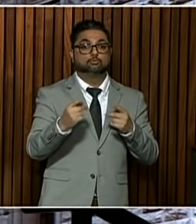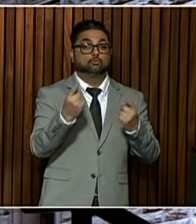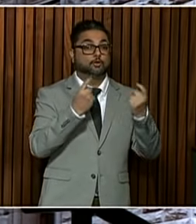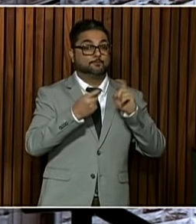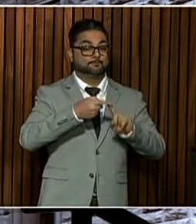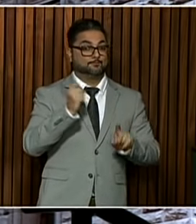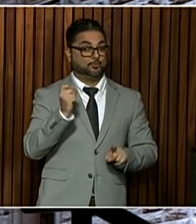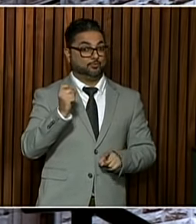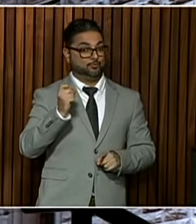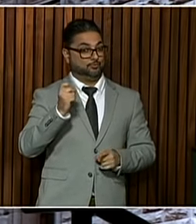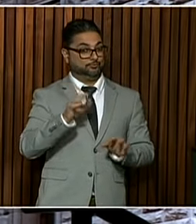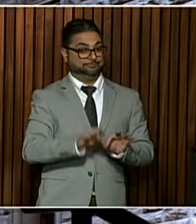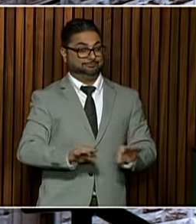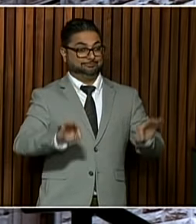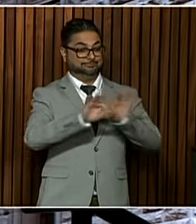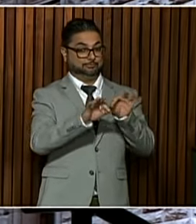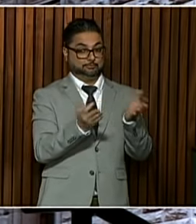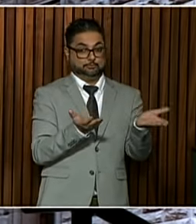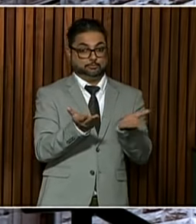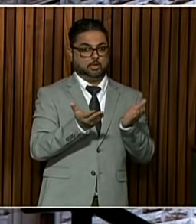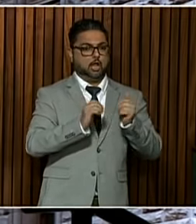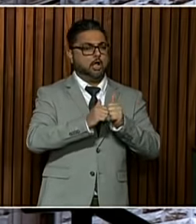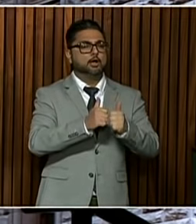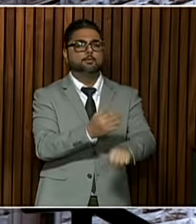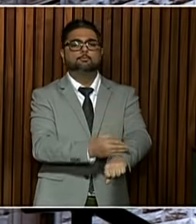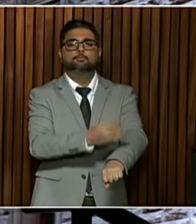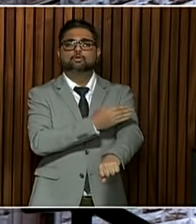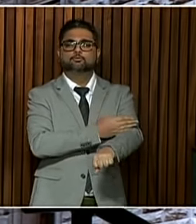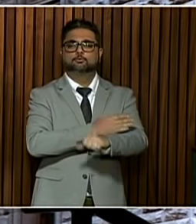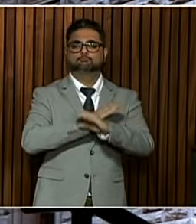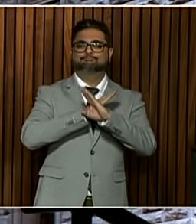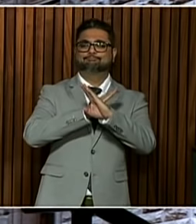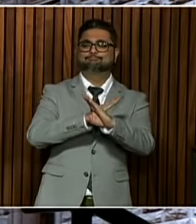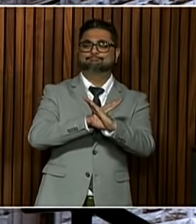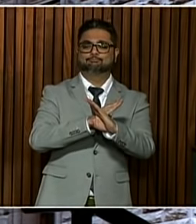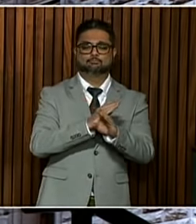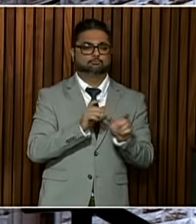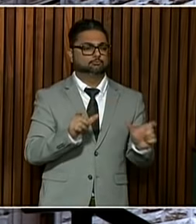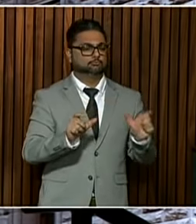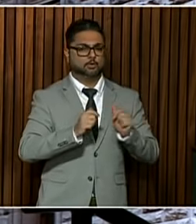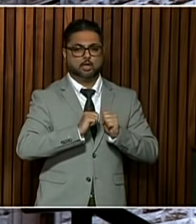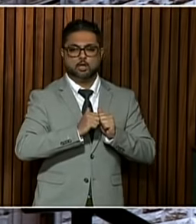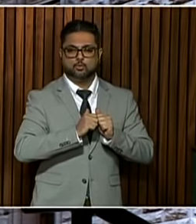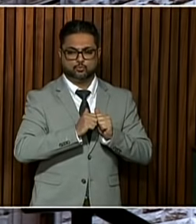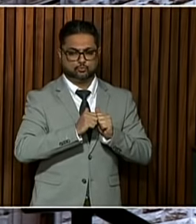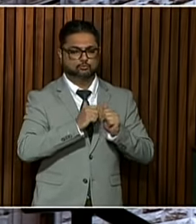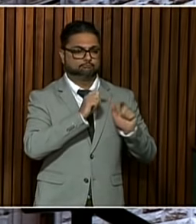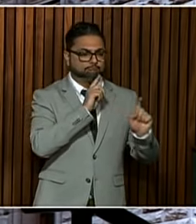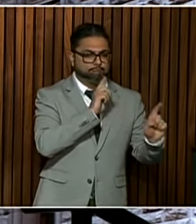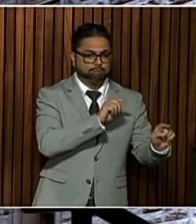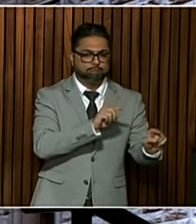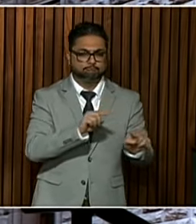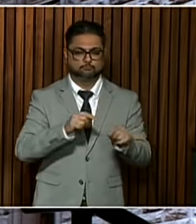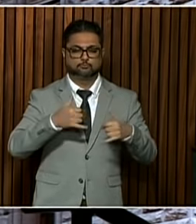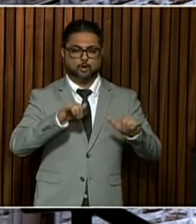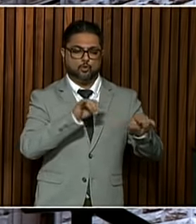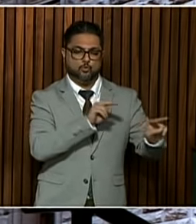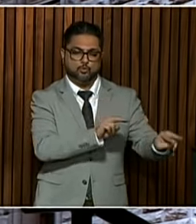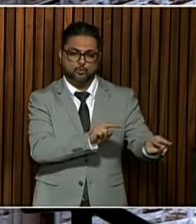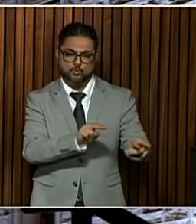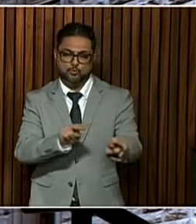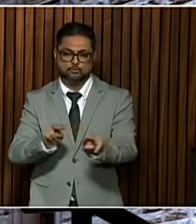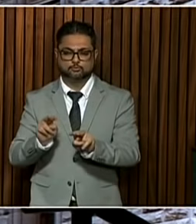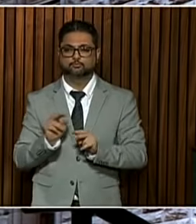employers about how they might improve their services better. We're continuing to observe that and monitor that. And we're asking, say,